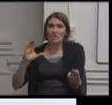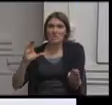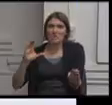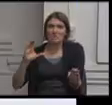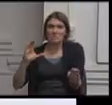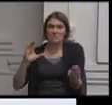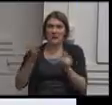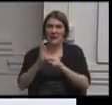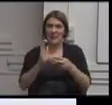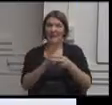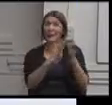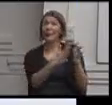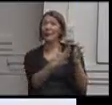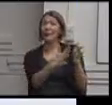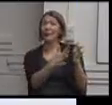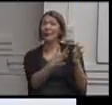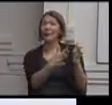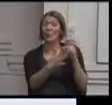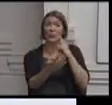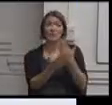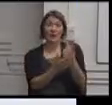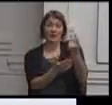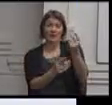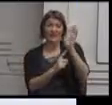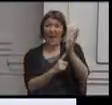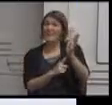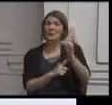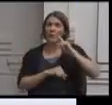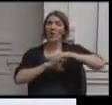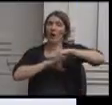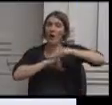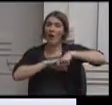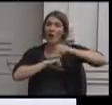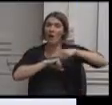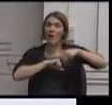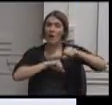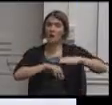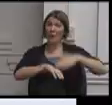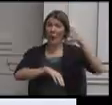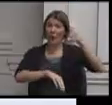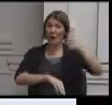town will be left without a 5-minute response time.